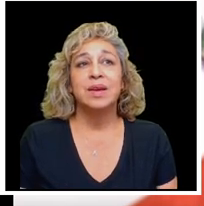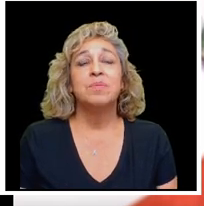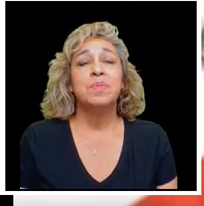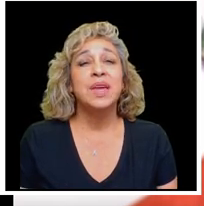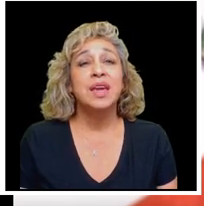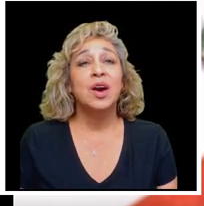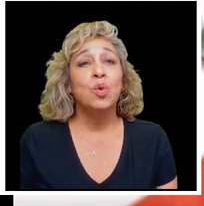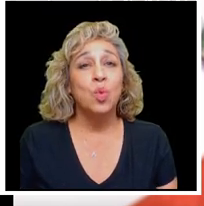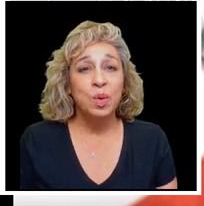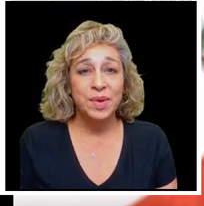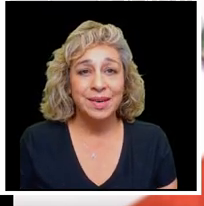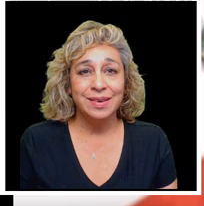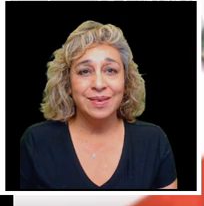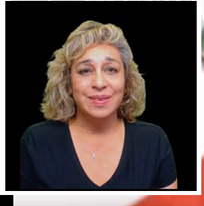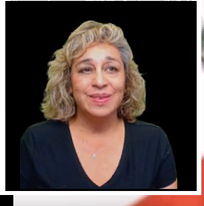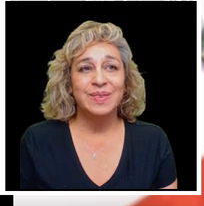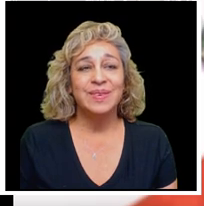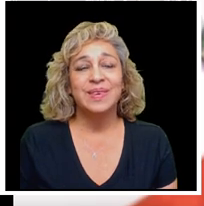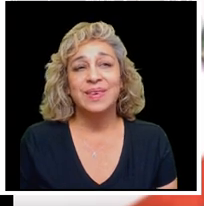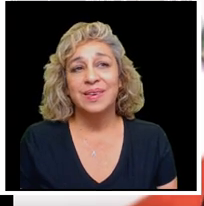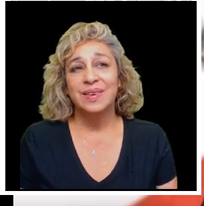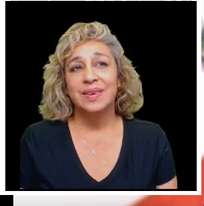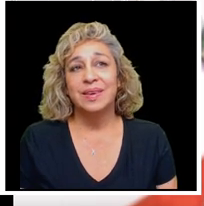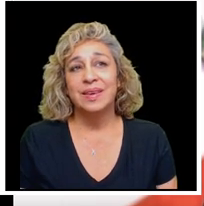be a woman